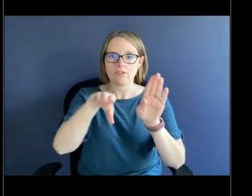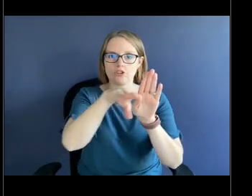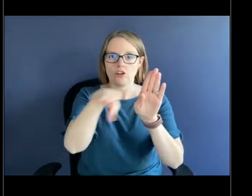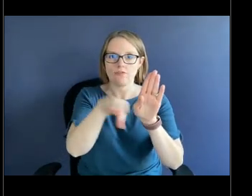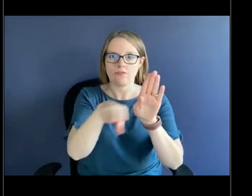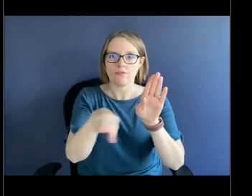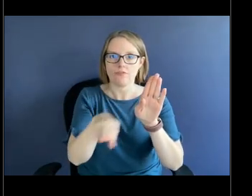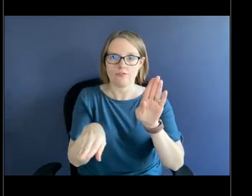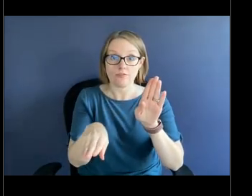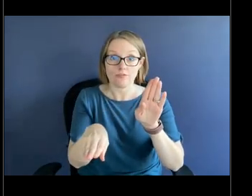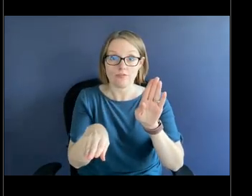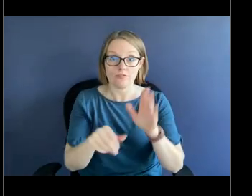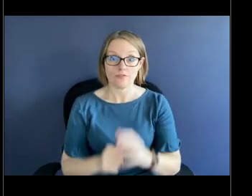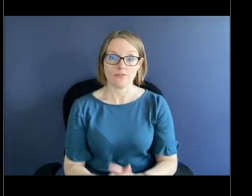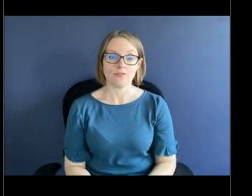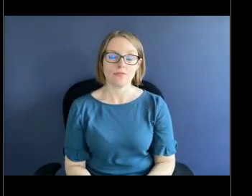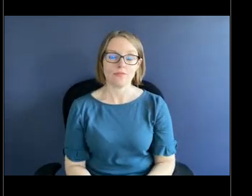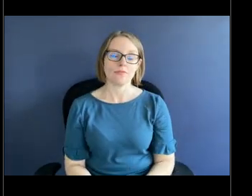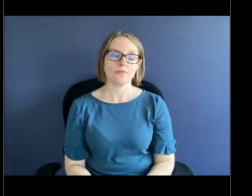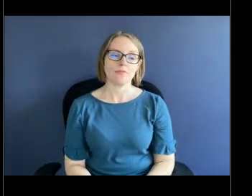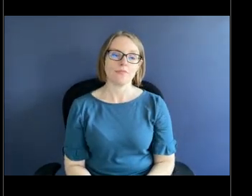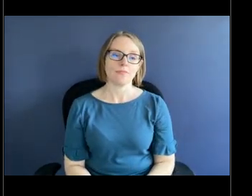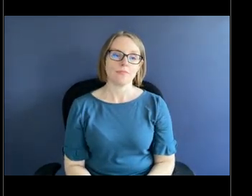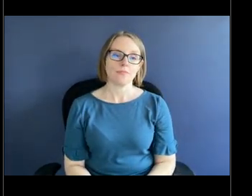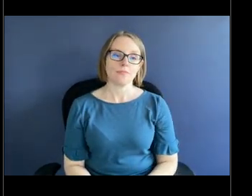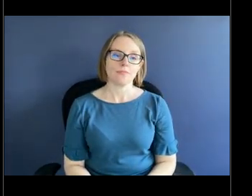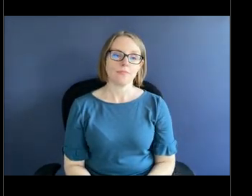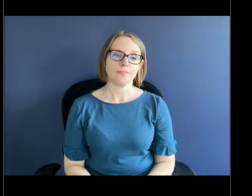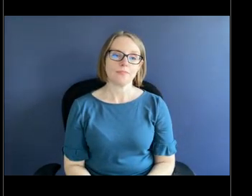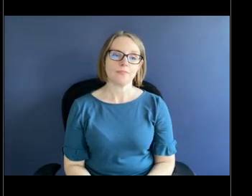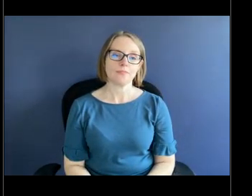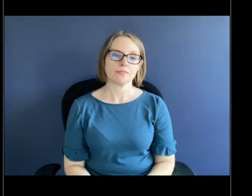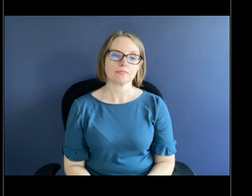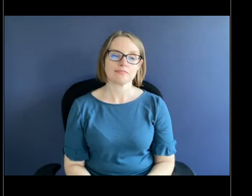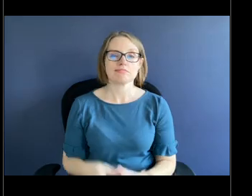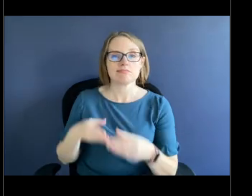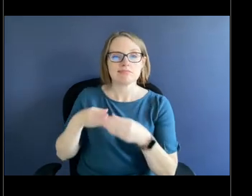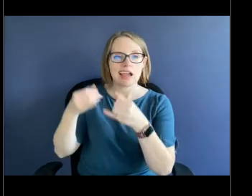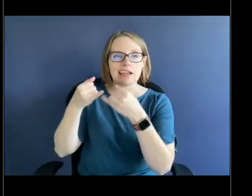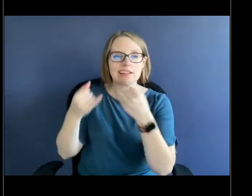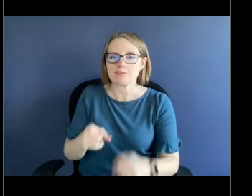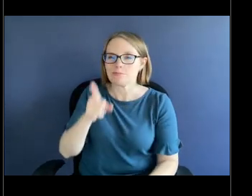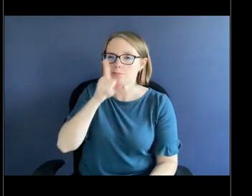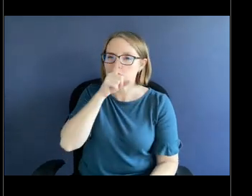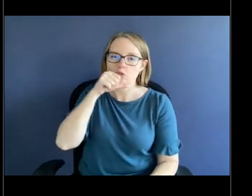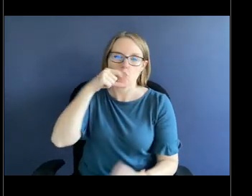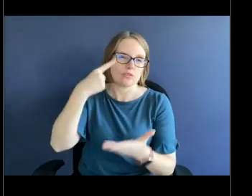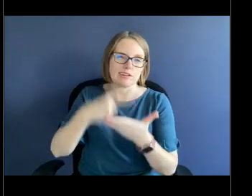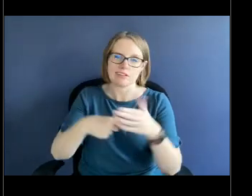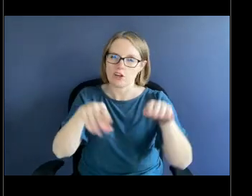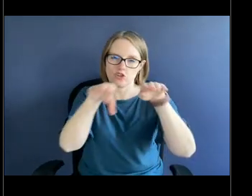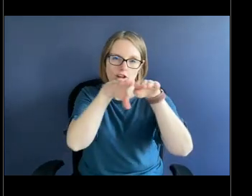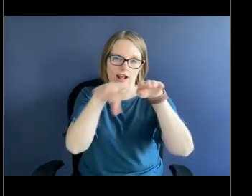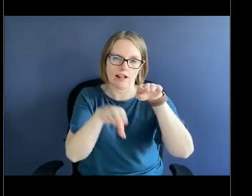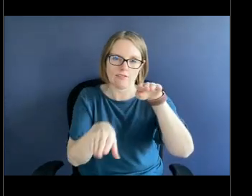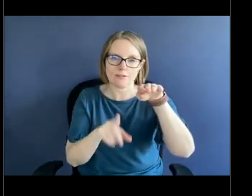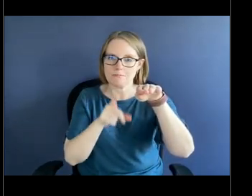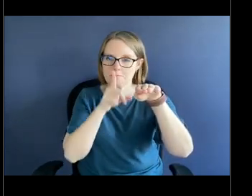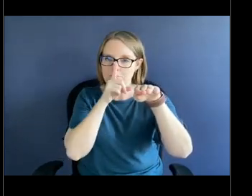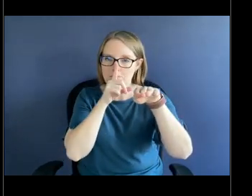contents. The guidelines do not address shelving. However, it